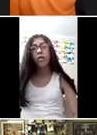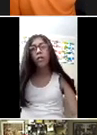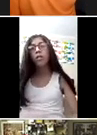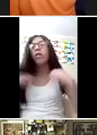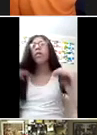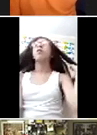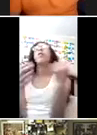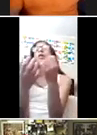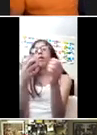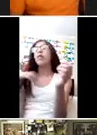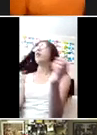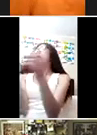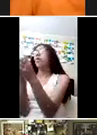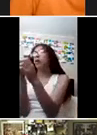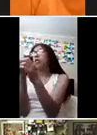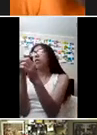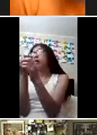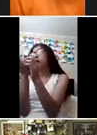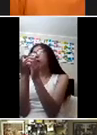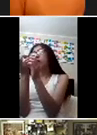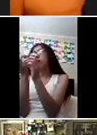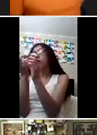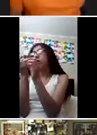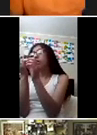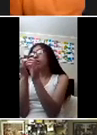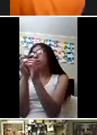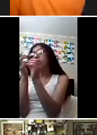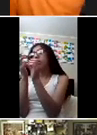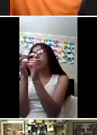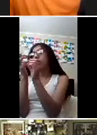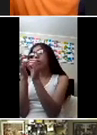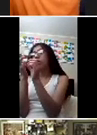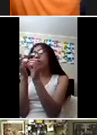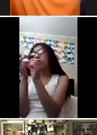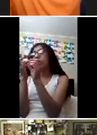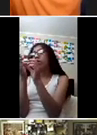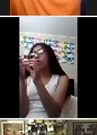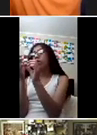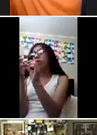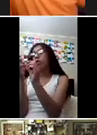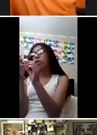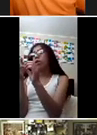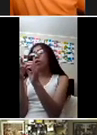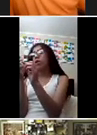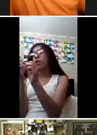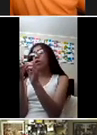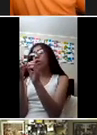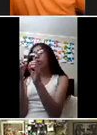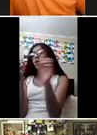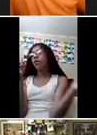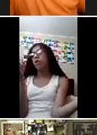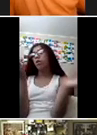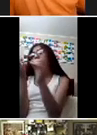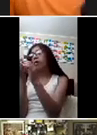Because they didn't say this is the works of the Spirit. They said this is the what? The fruit of the Spirit.